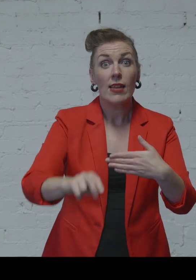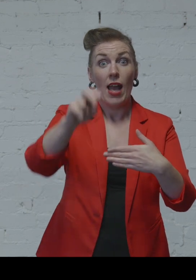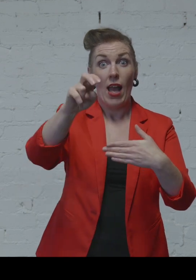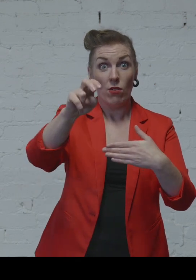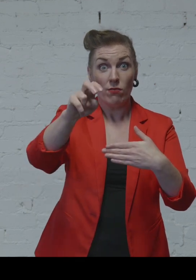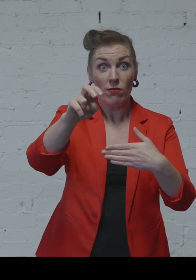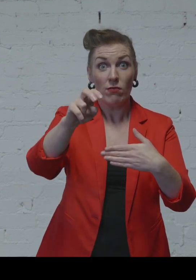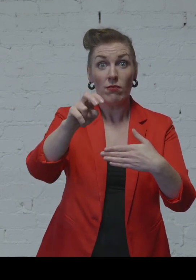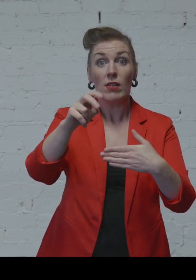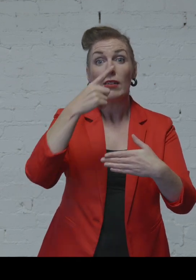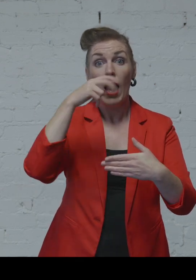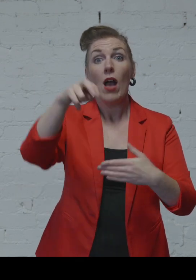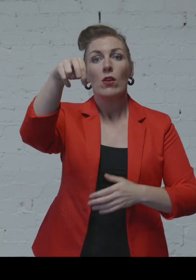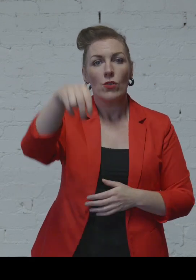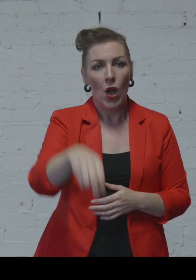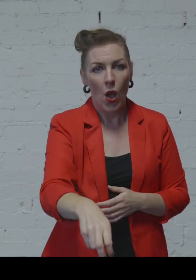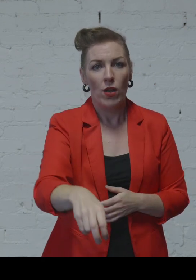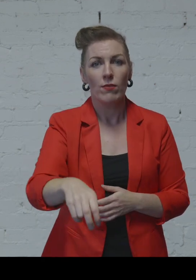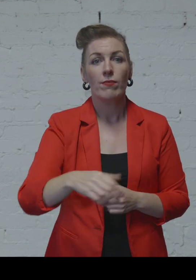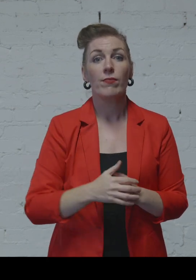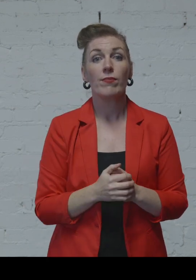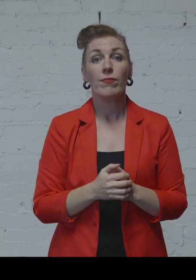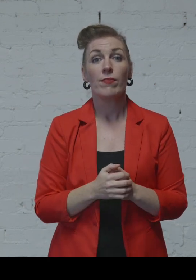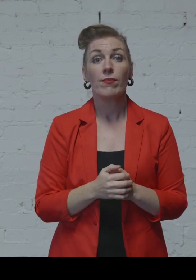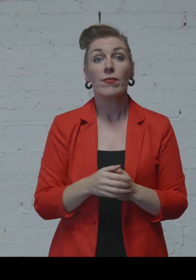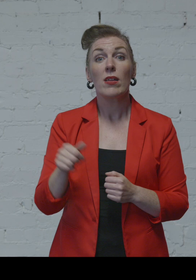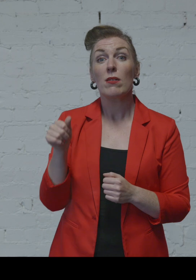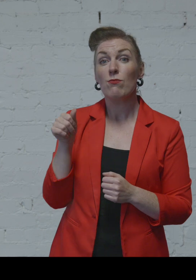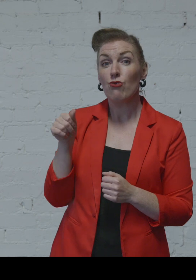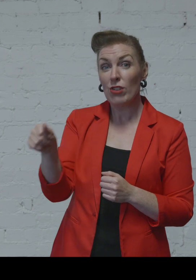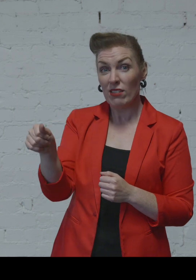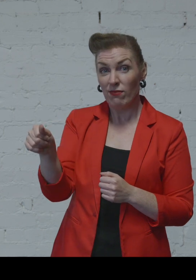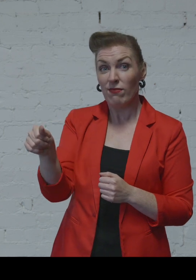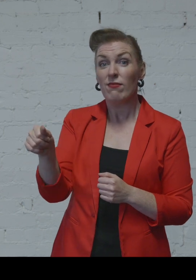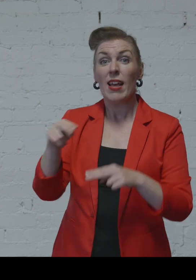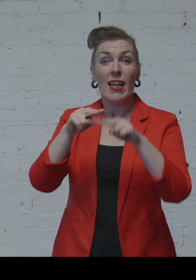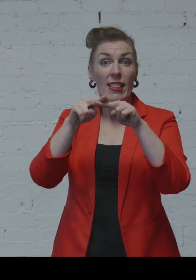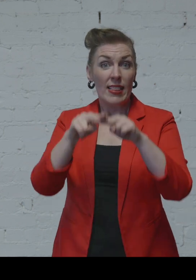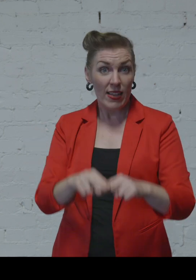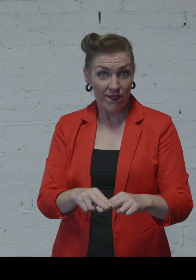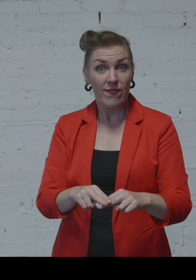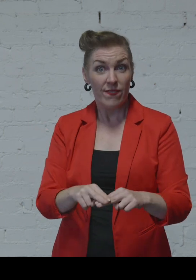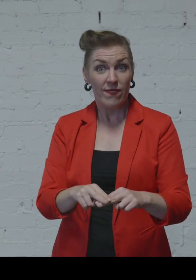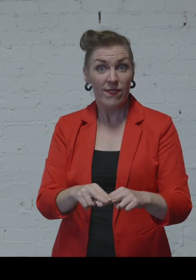the entrance to the lift. Directly in front of you are the doors and stairs down to the lower floor.